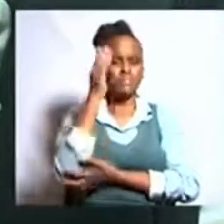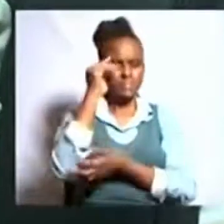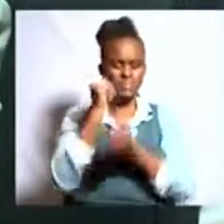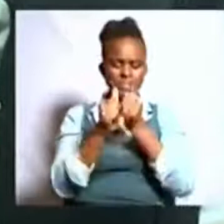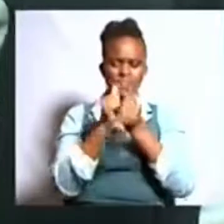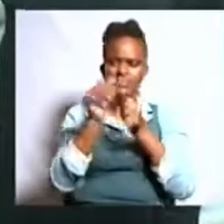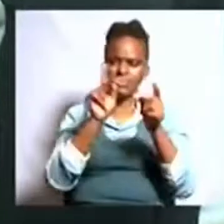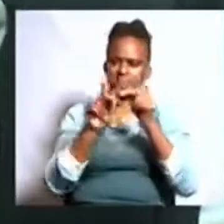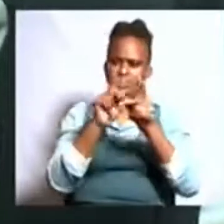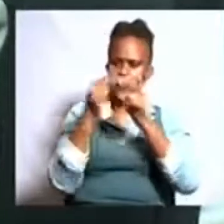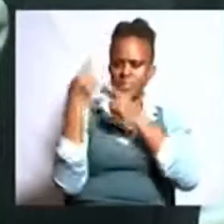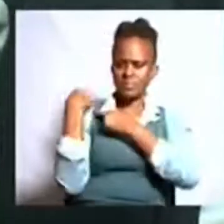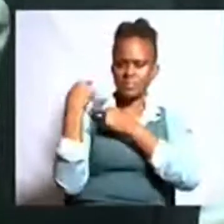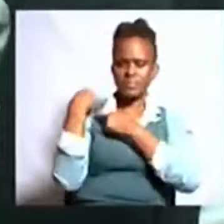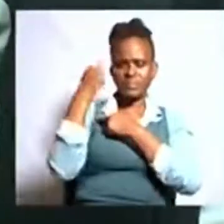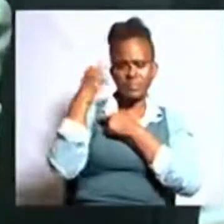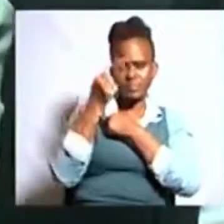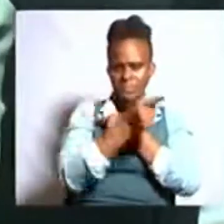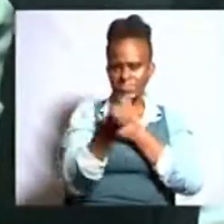people were responsible for